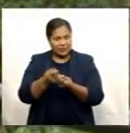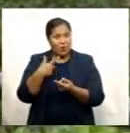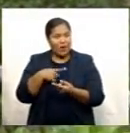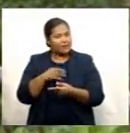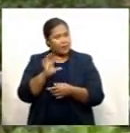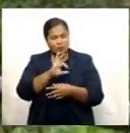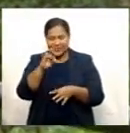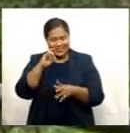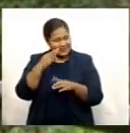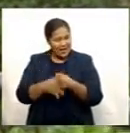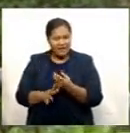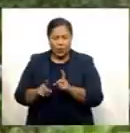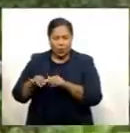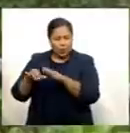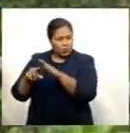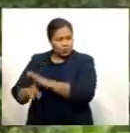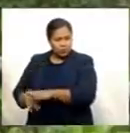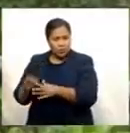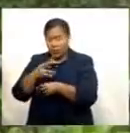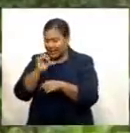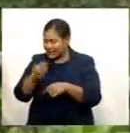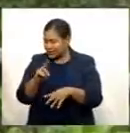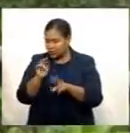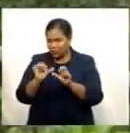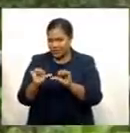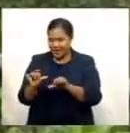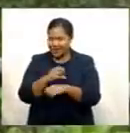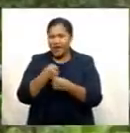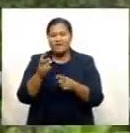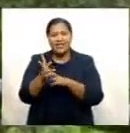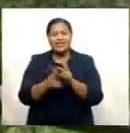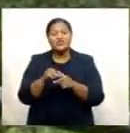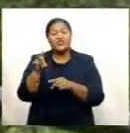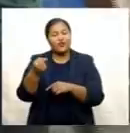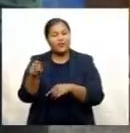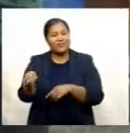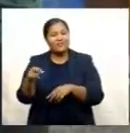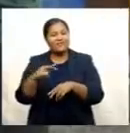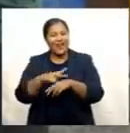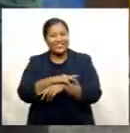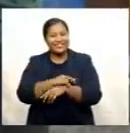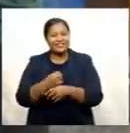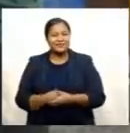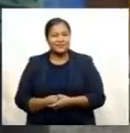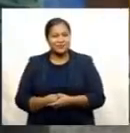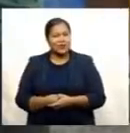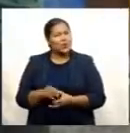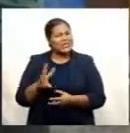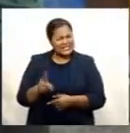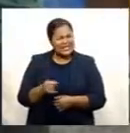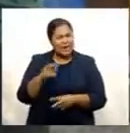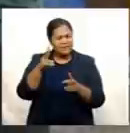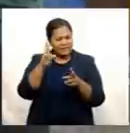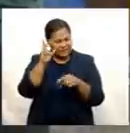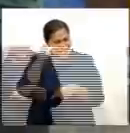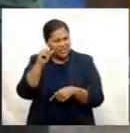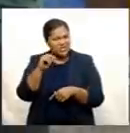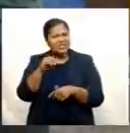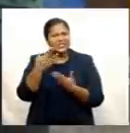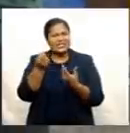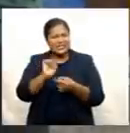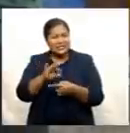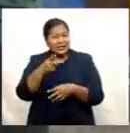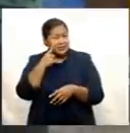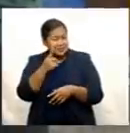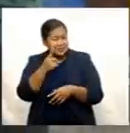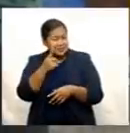guard down in protecting our village from the killer virus. With some Fijians still procrastinating the vaccination drive